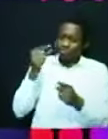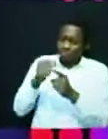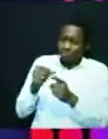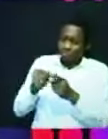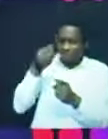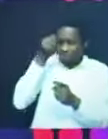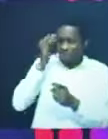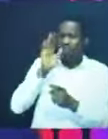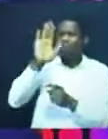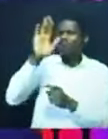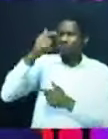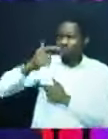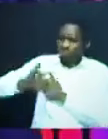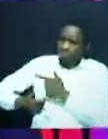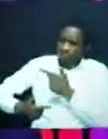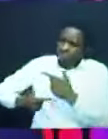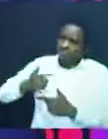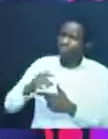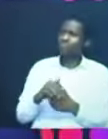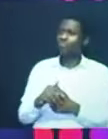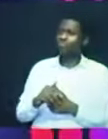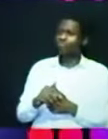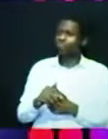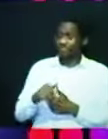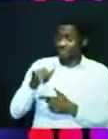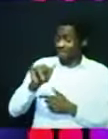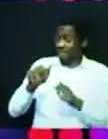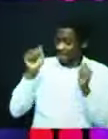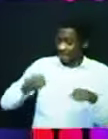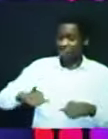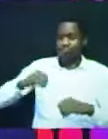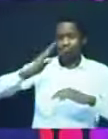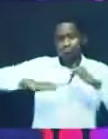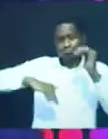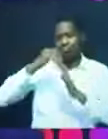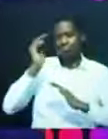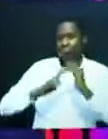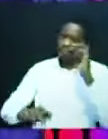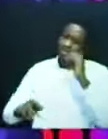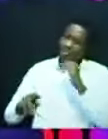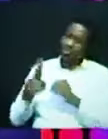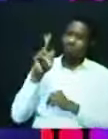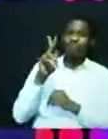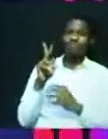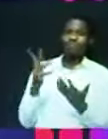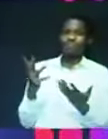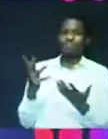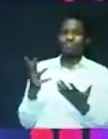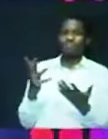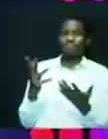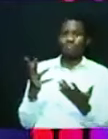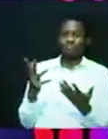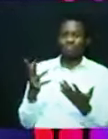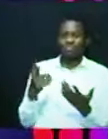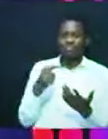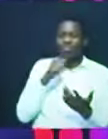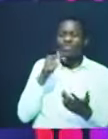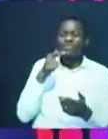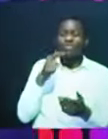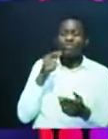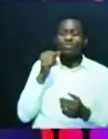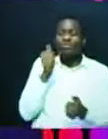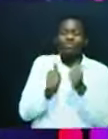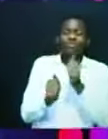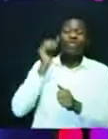his grace. Ani na dom ensem no mu. Which can build you up. No, nebe to me a simu. He didn't say which will build you up. Wanka